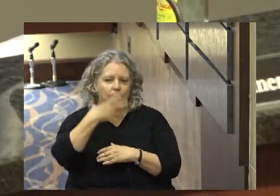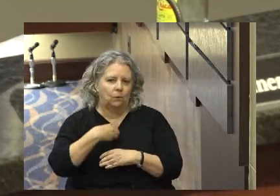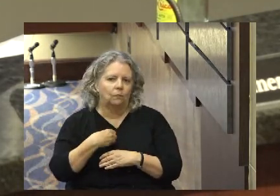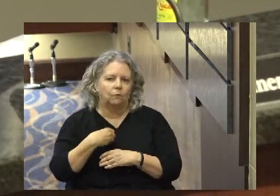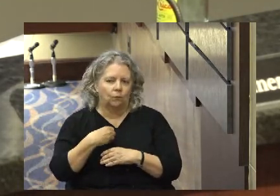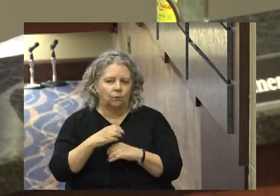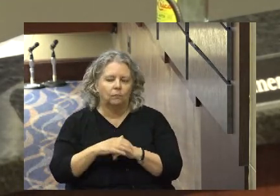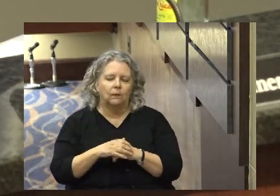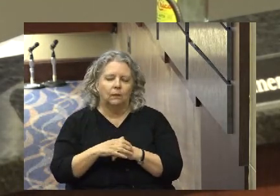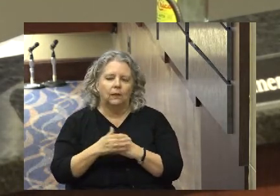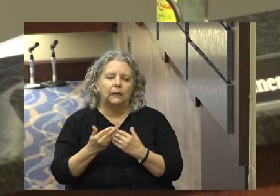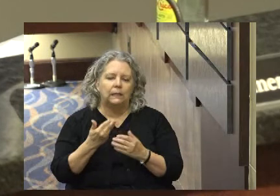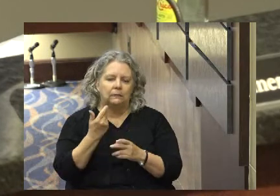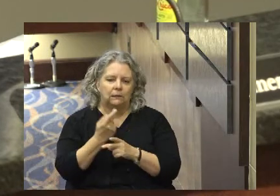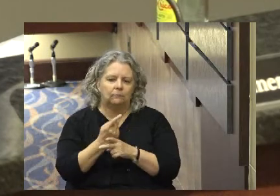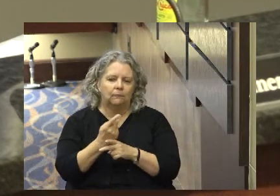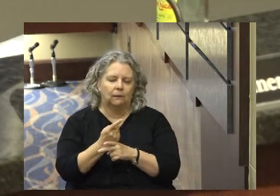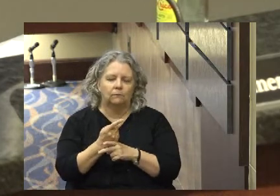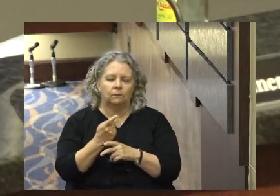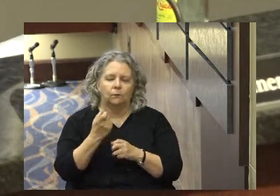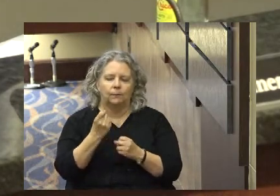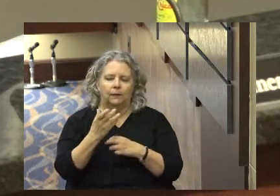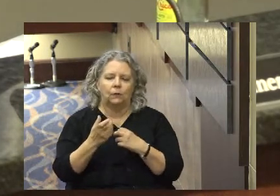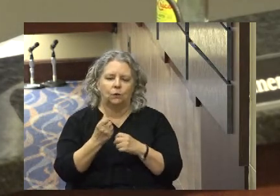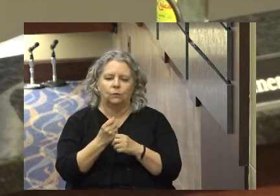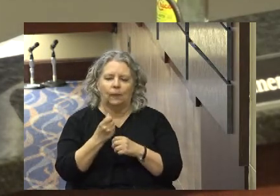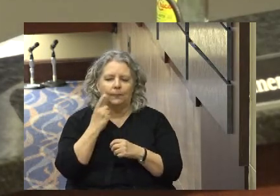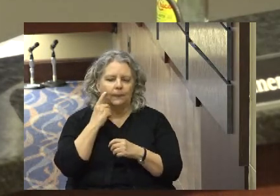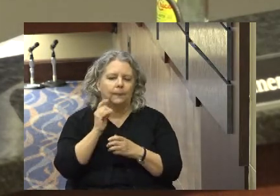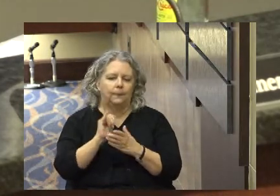that I think is well worth it in my book.